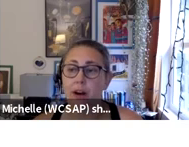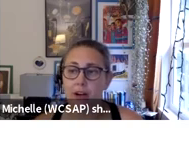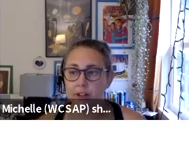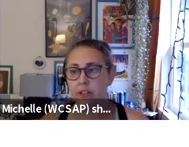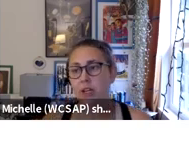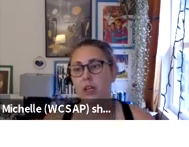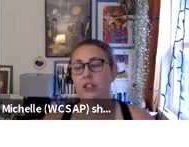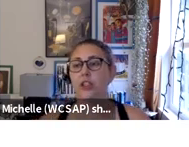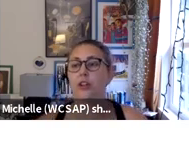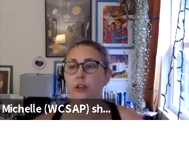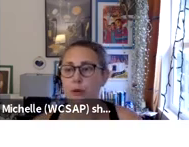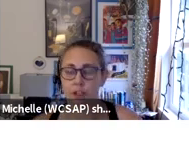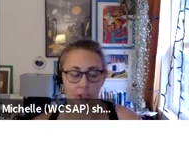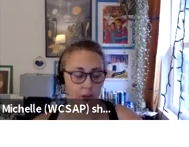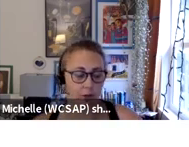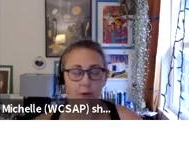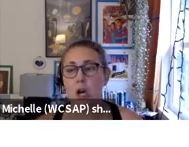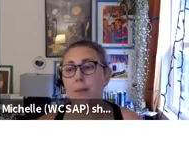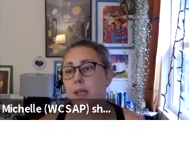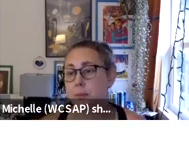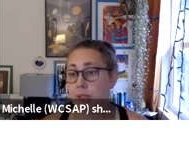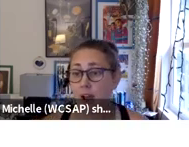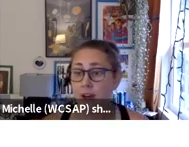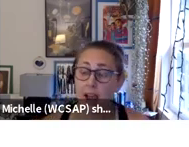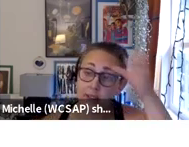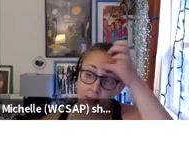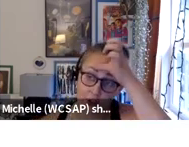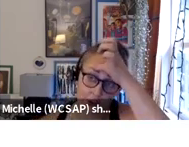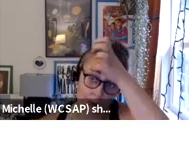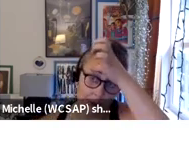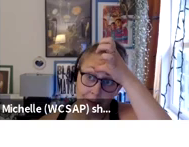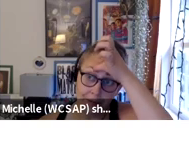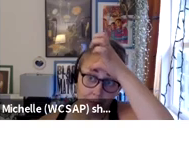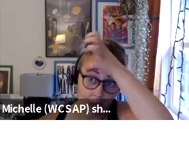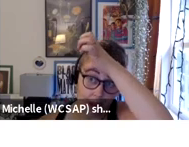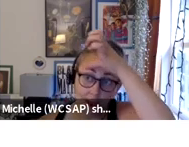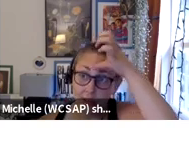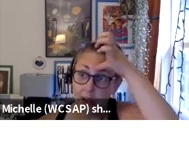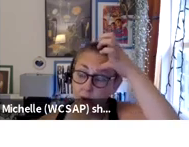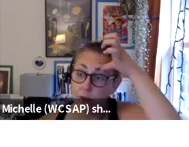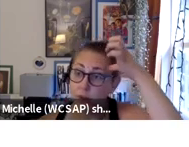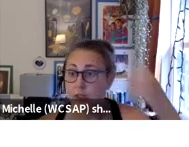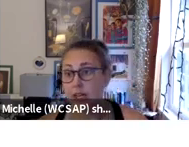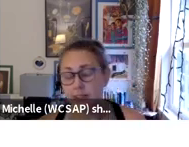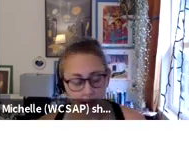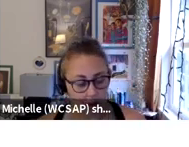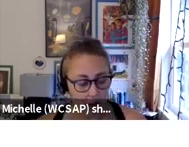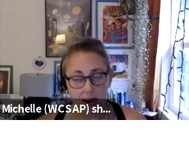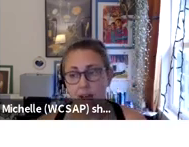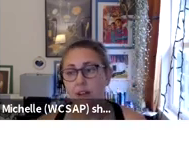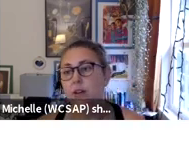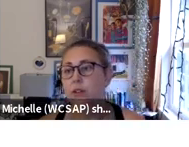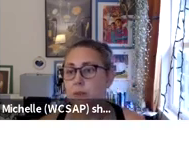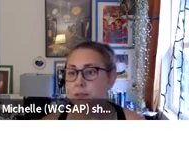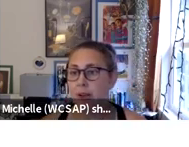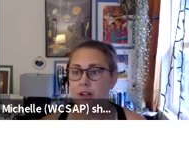of barriers to service provision through not being able to have access to an advocate who uses ASL or